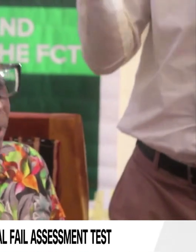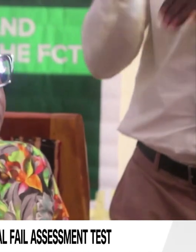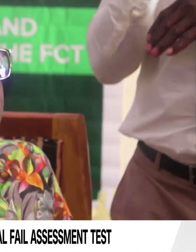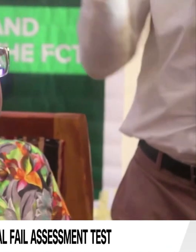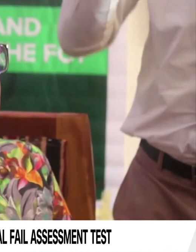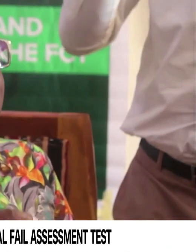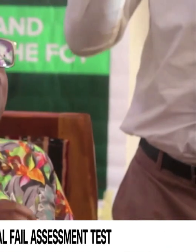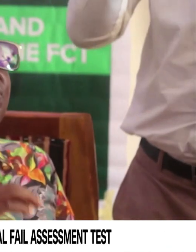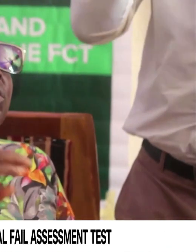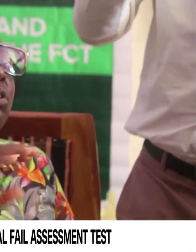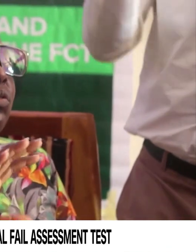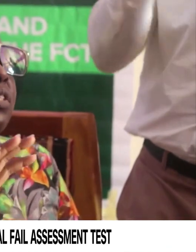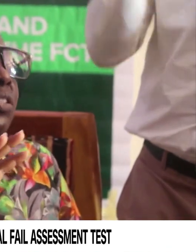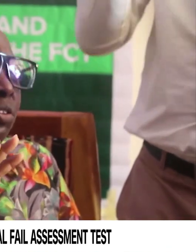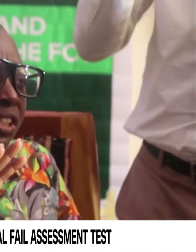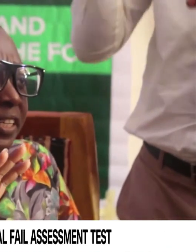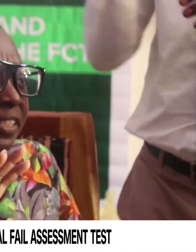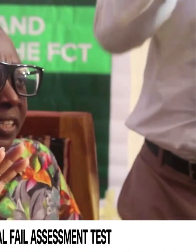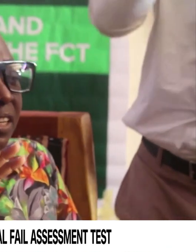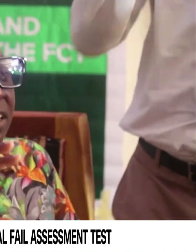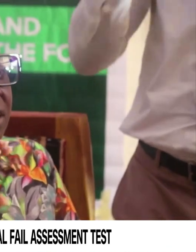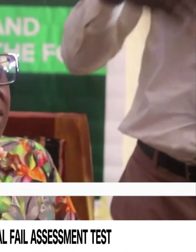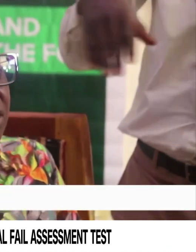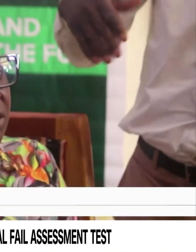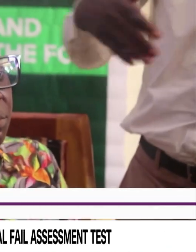of women with disabilities. We have close to 600